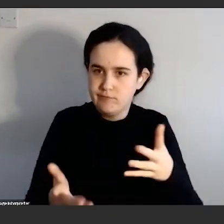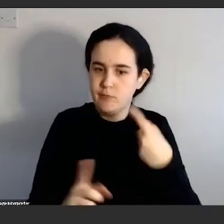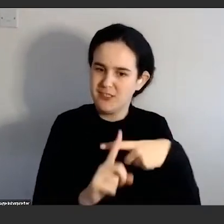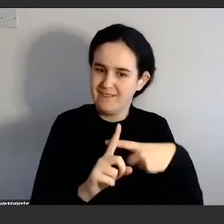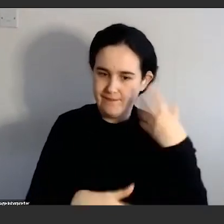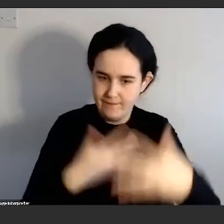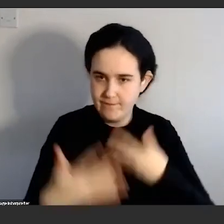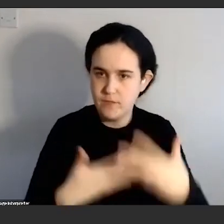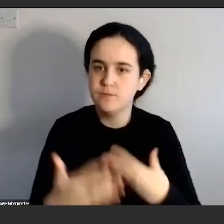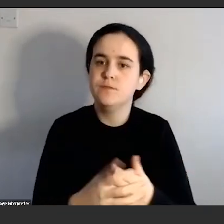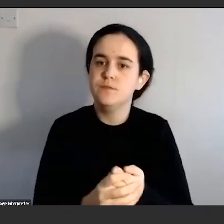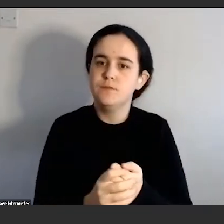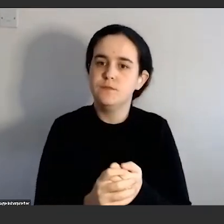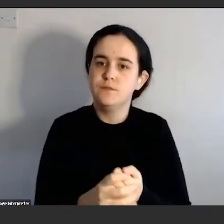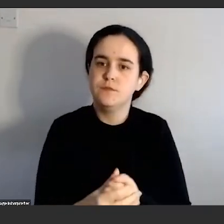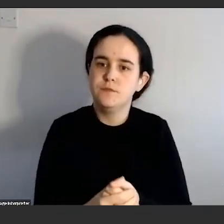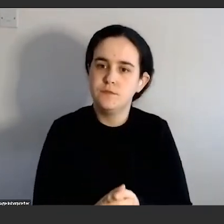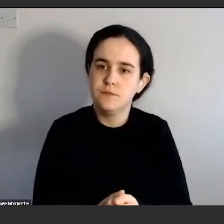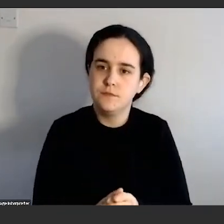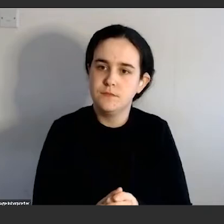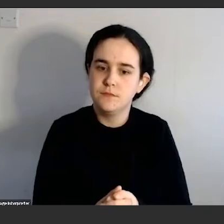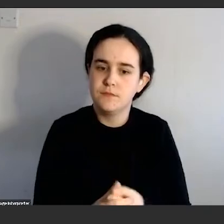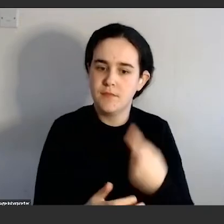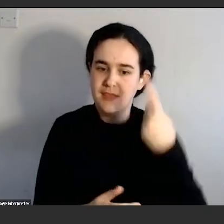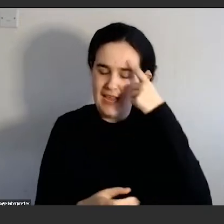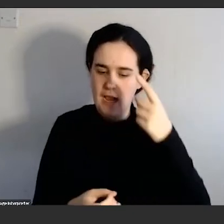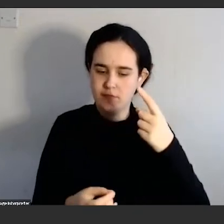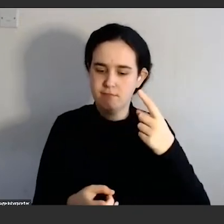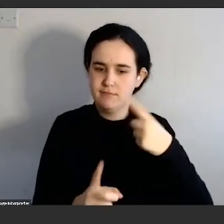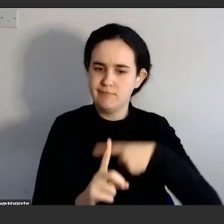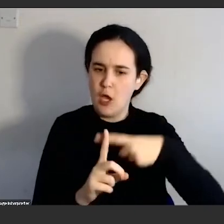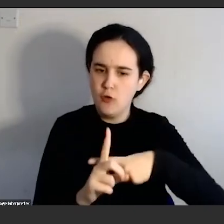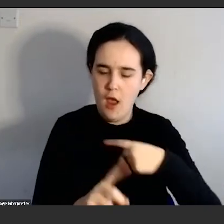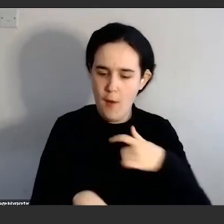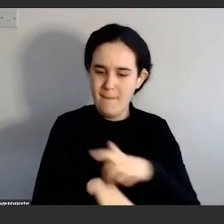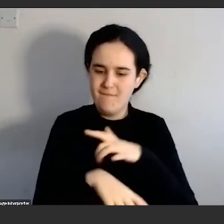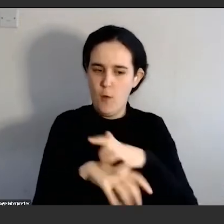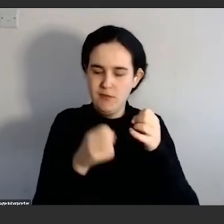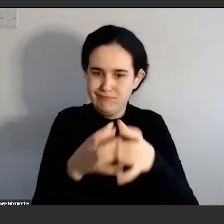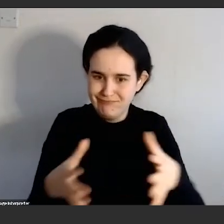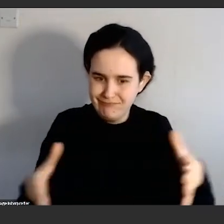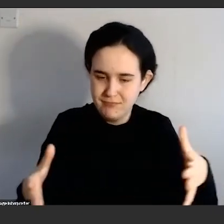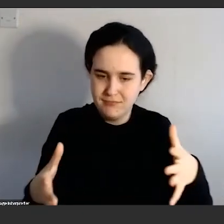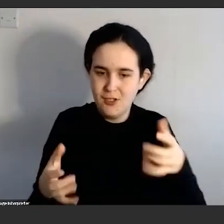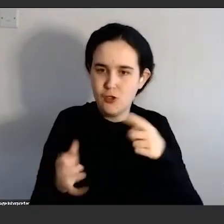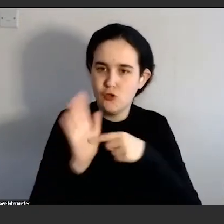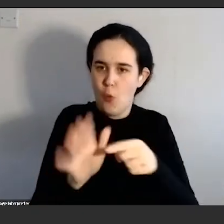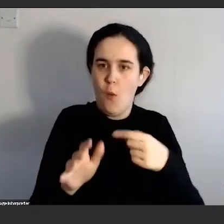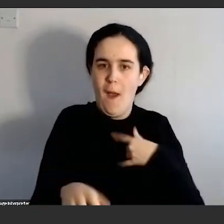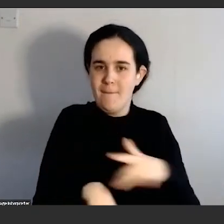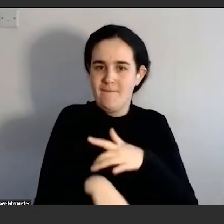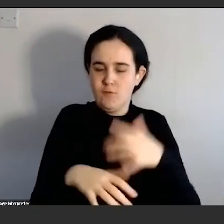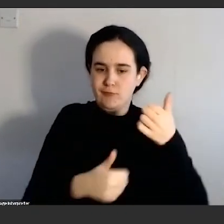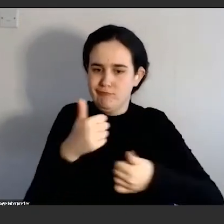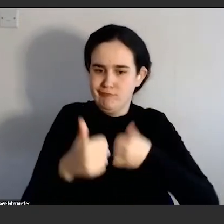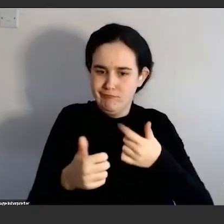performer, and it is what she does best, obviously, and she enjoys that. I'm wondering about the band dynamic. It's a pretty big band,